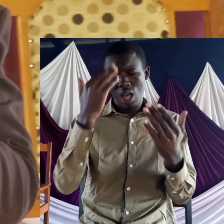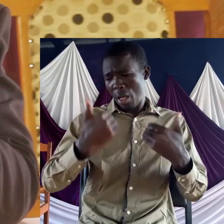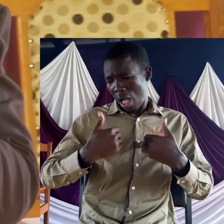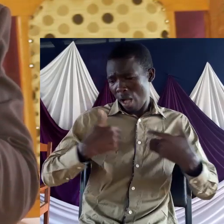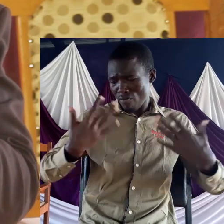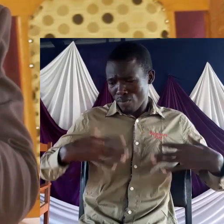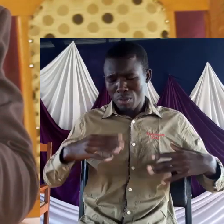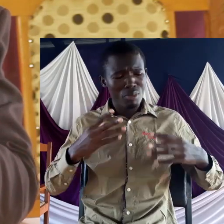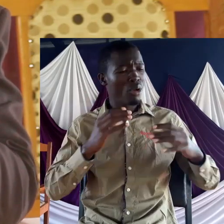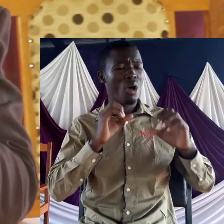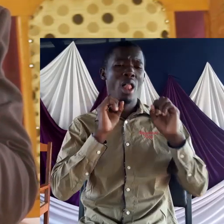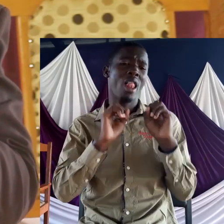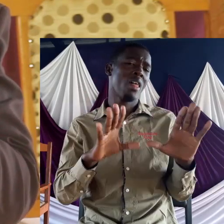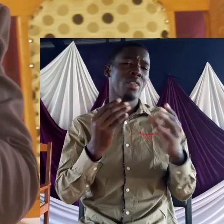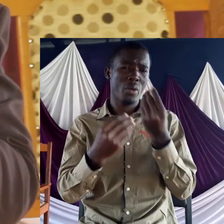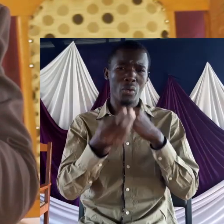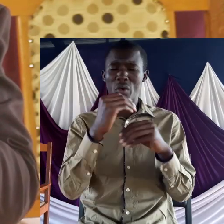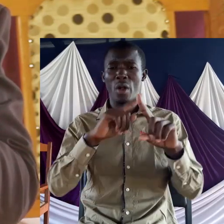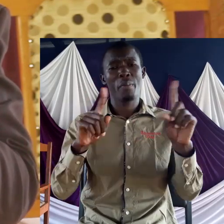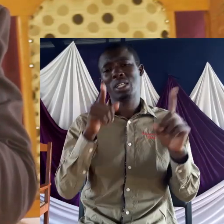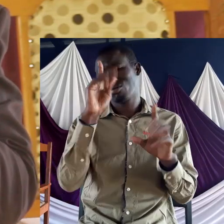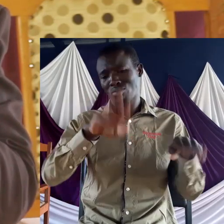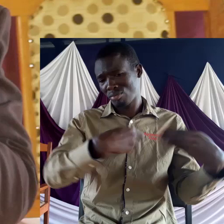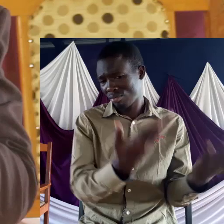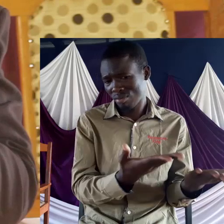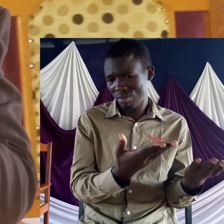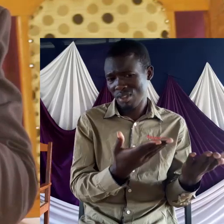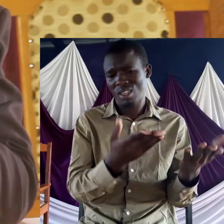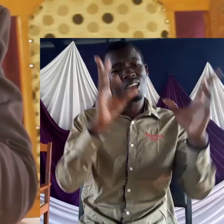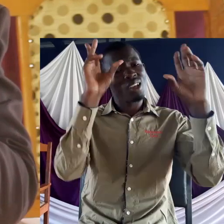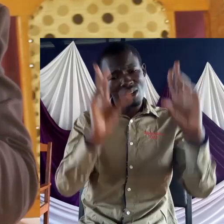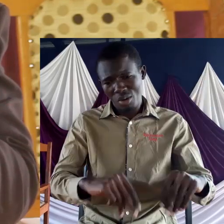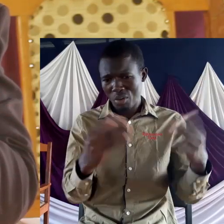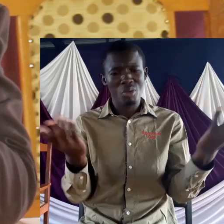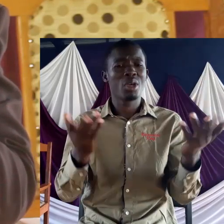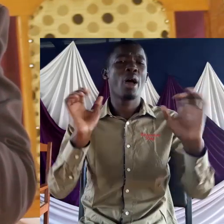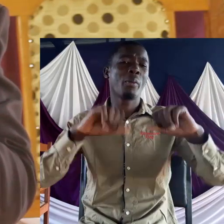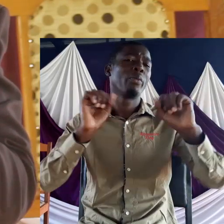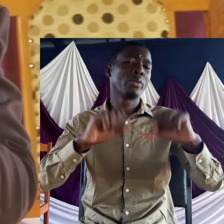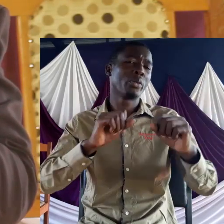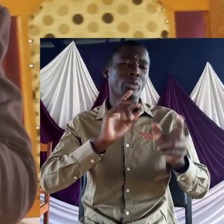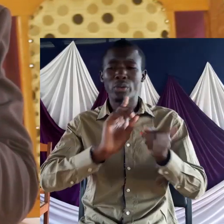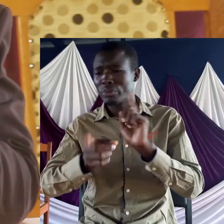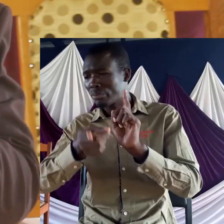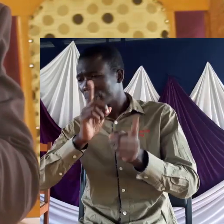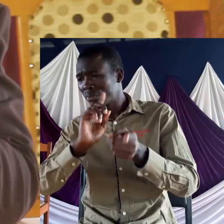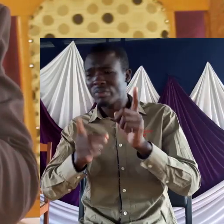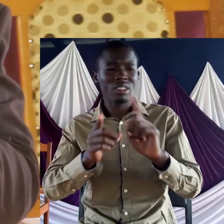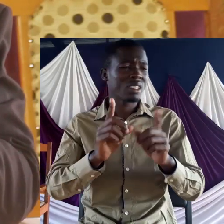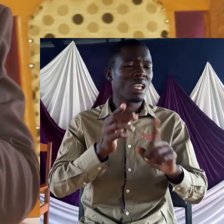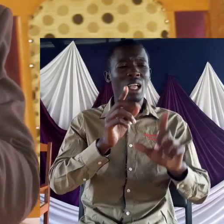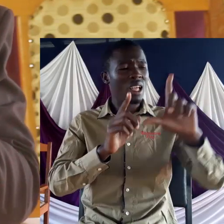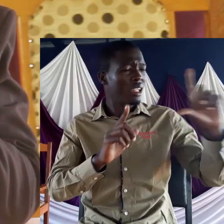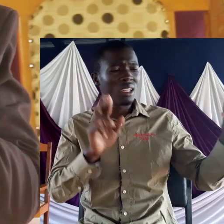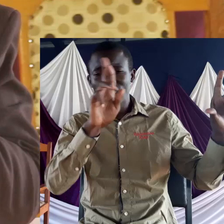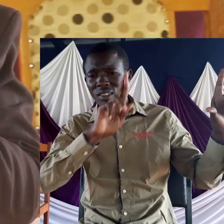eat. You are the provider. There are those who have nowhere to run to. They are running left and right. But to